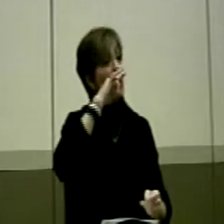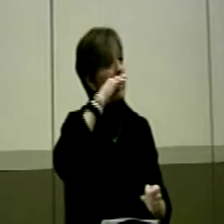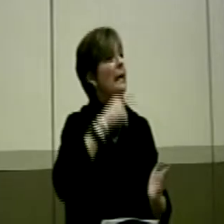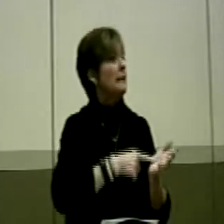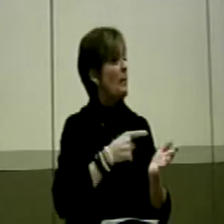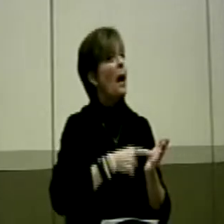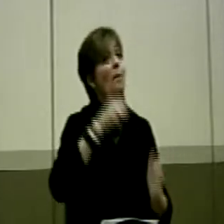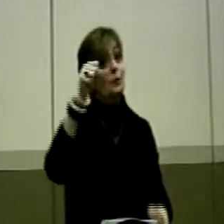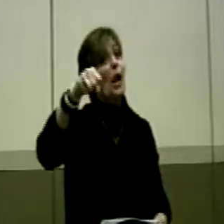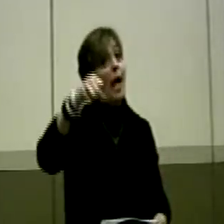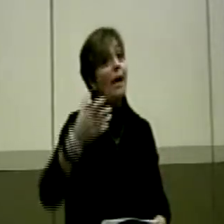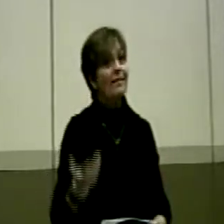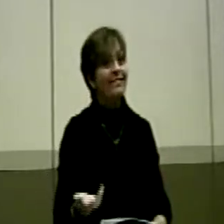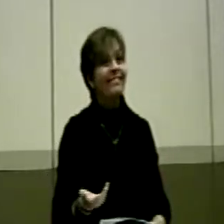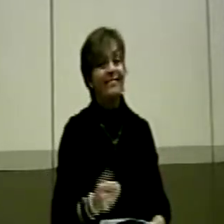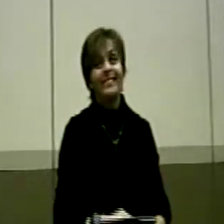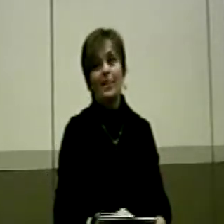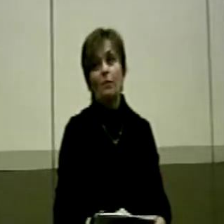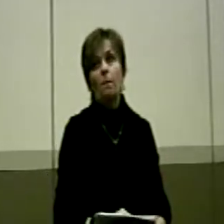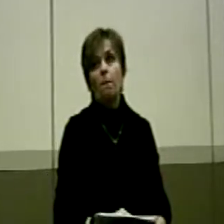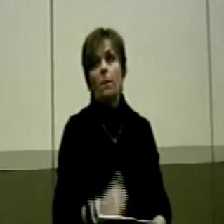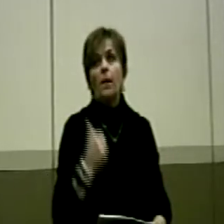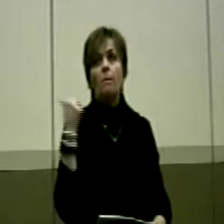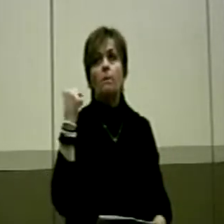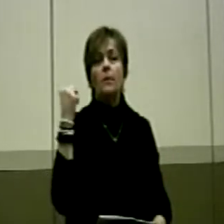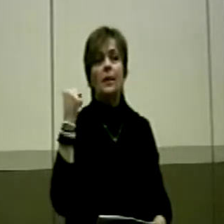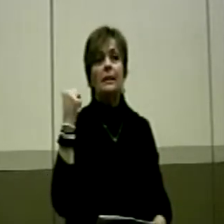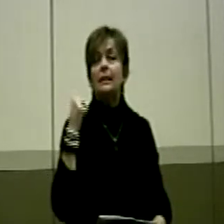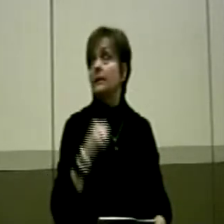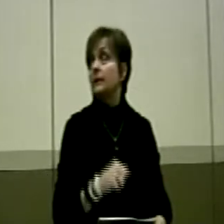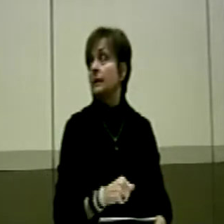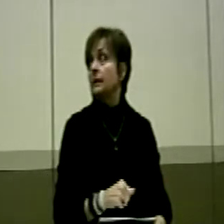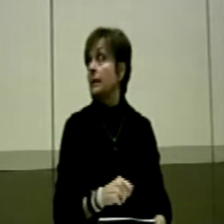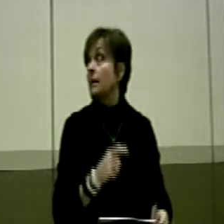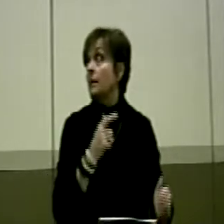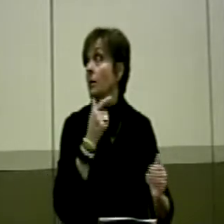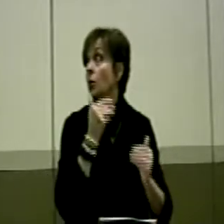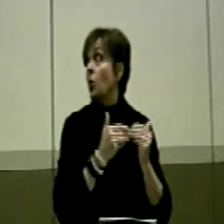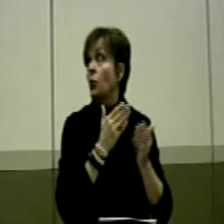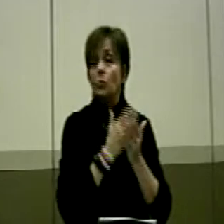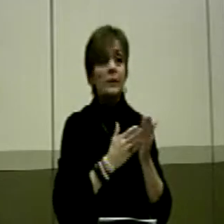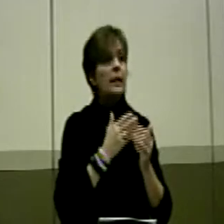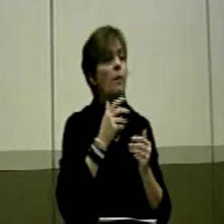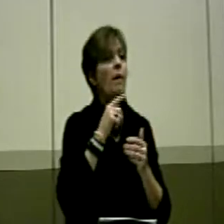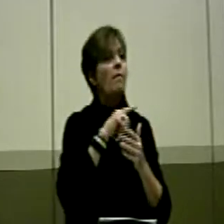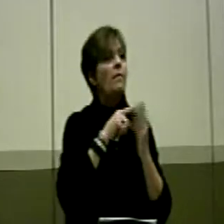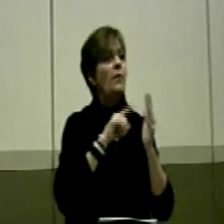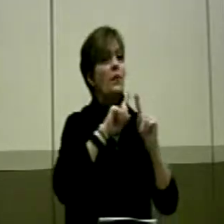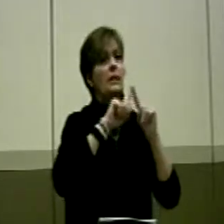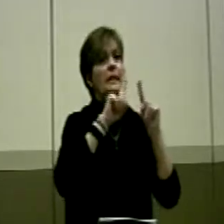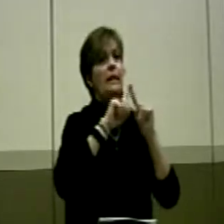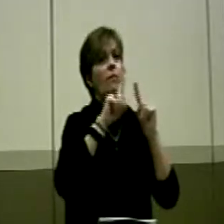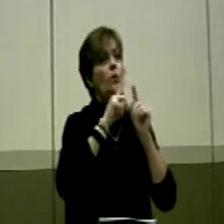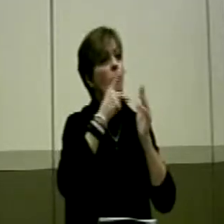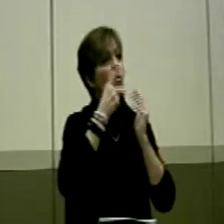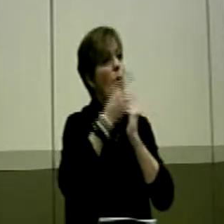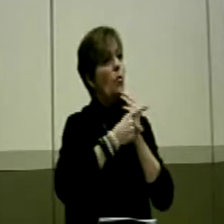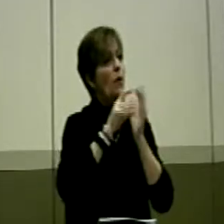This is go through some of these, some of the different programs related to